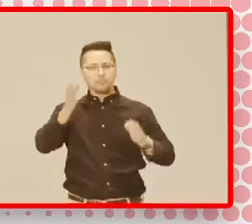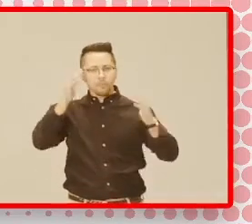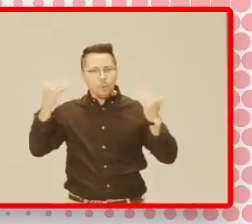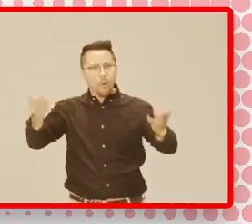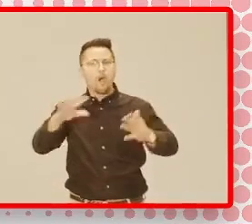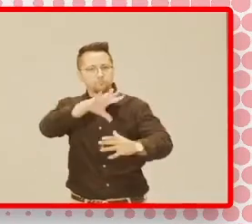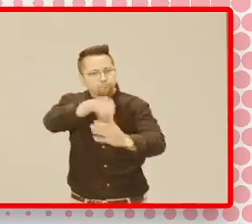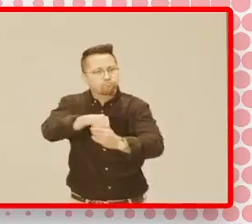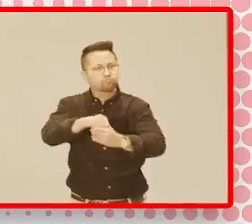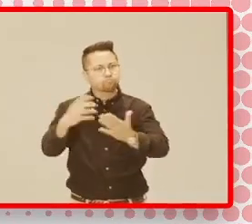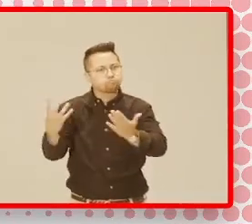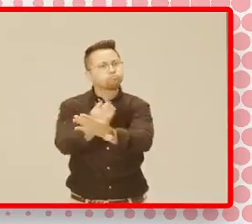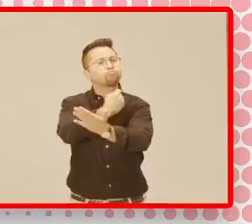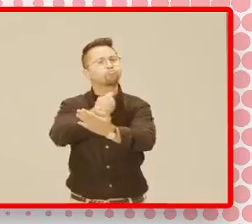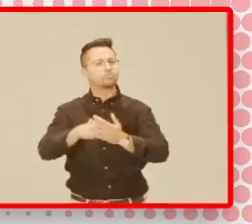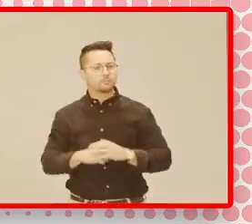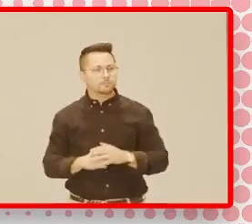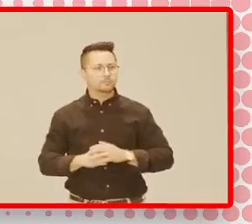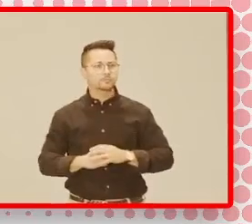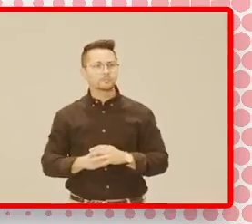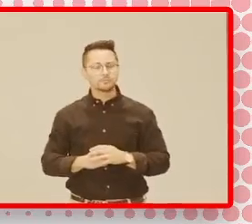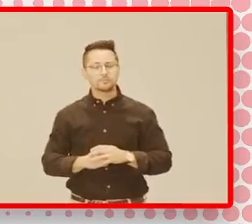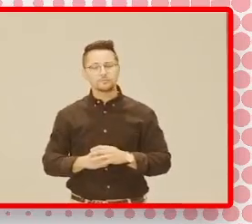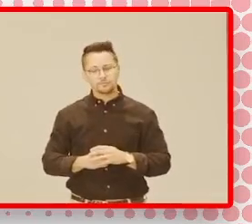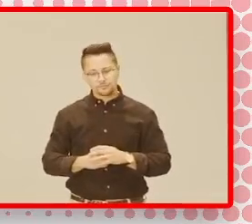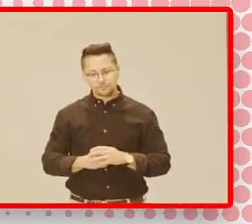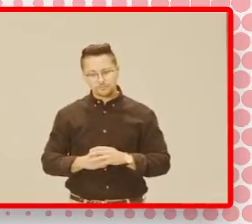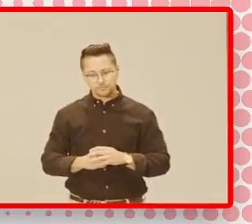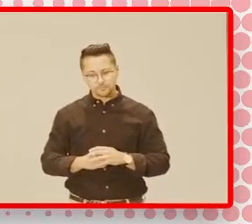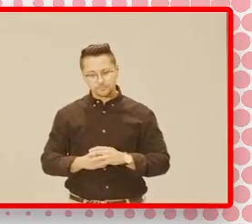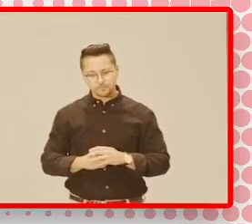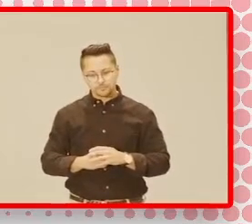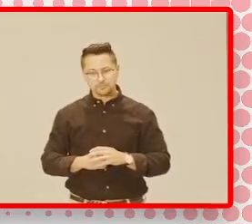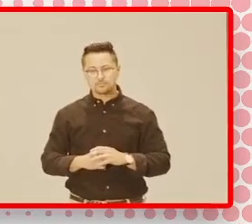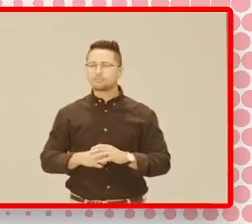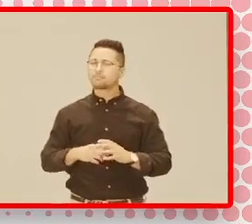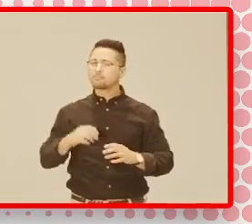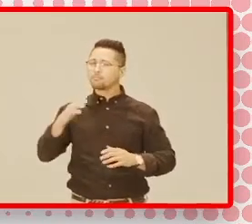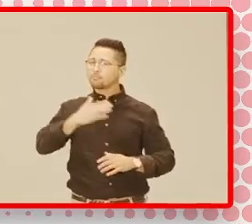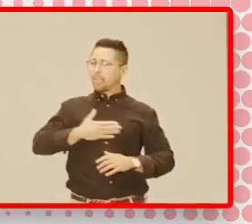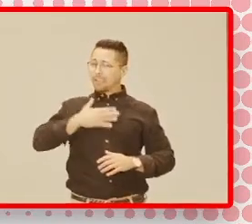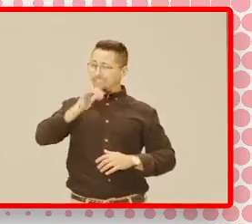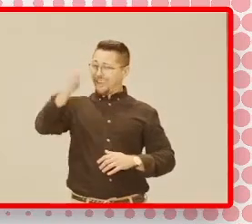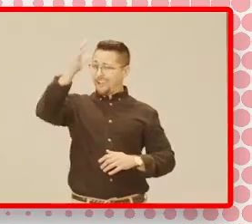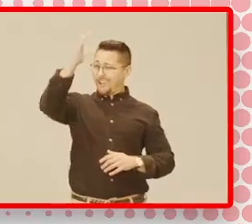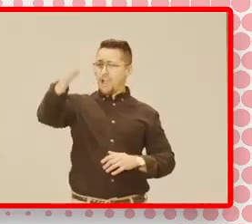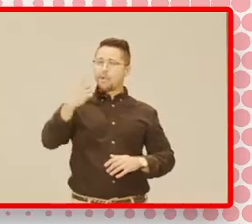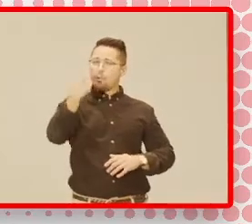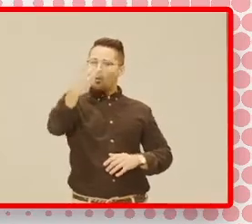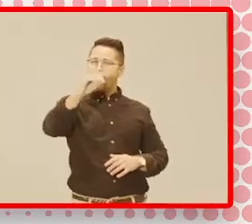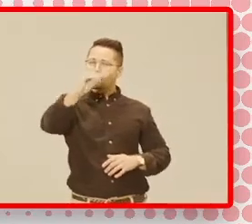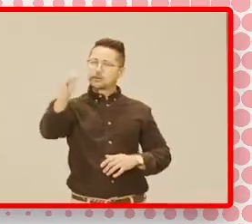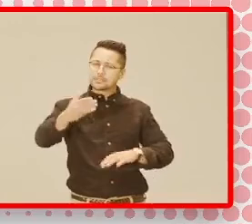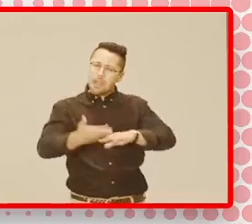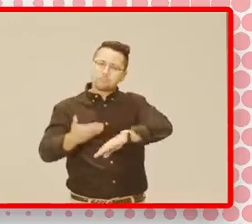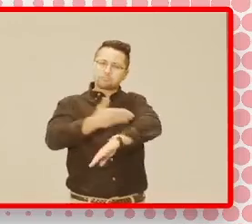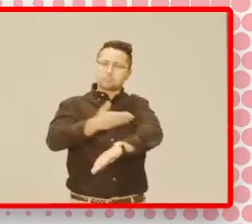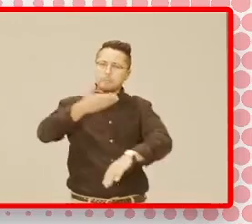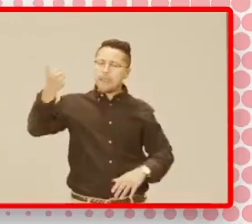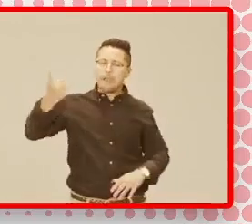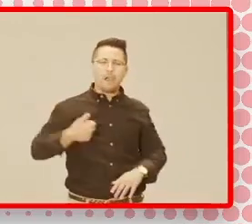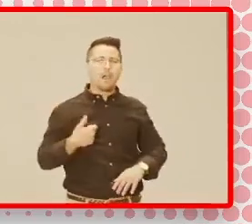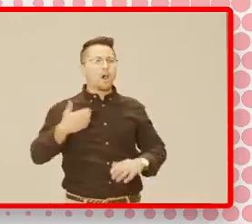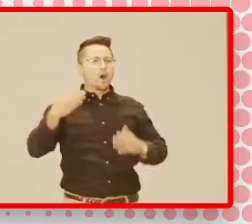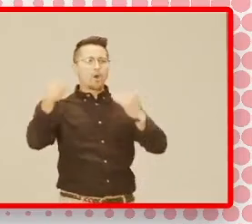Please take my 1% Bachelor challenge and help someone like